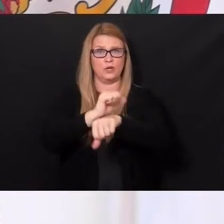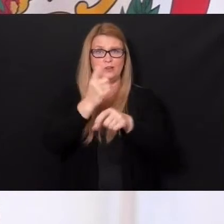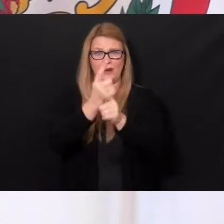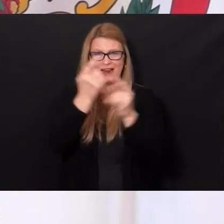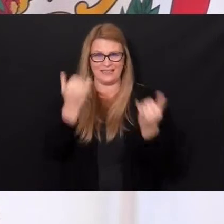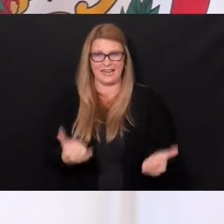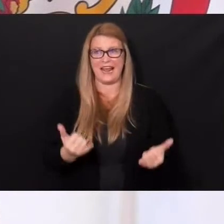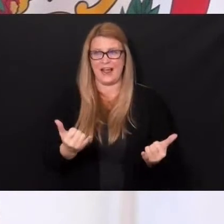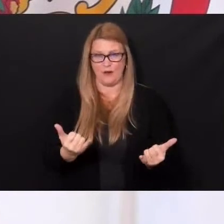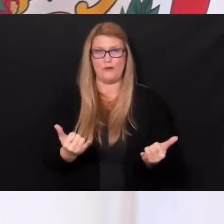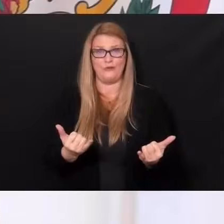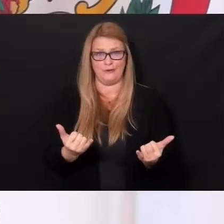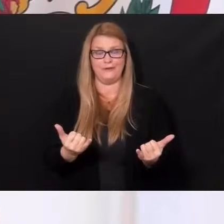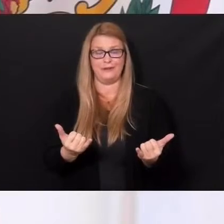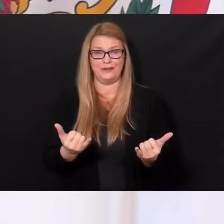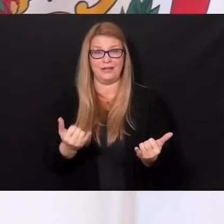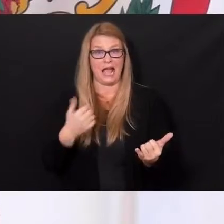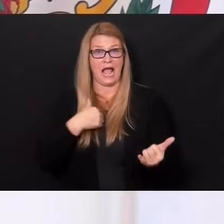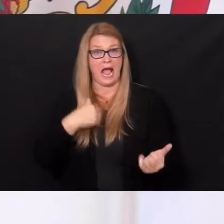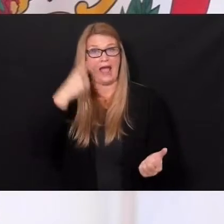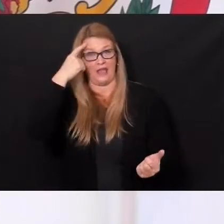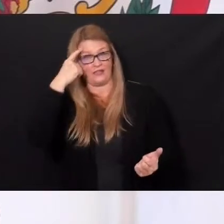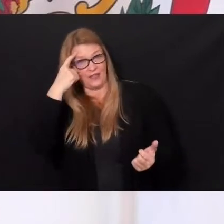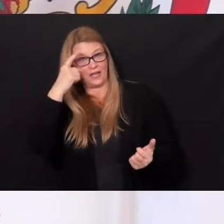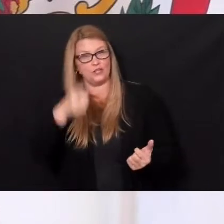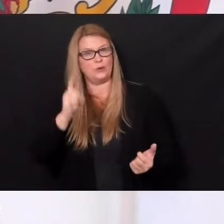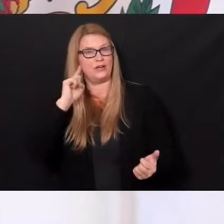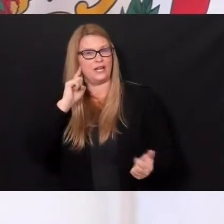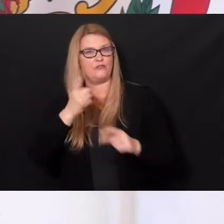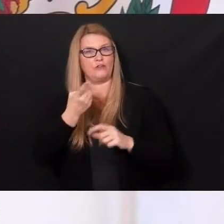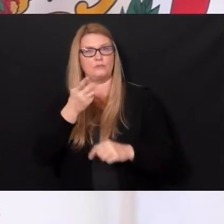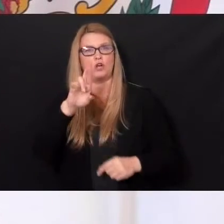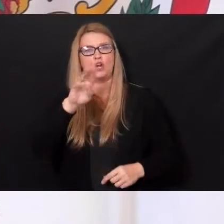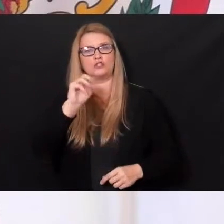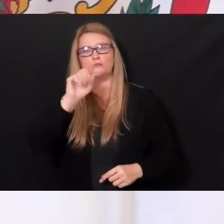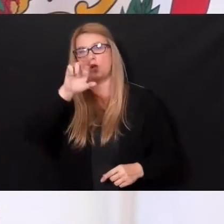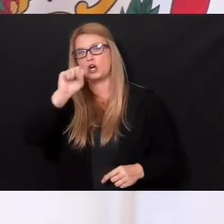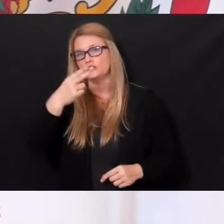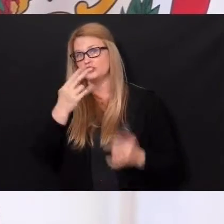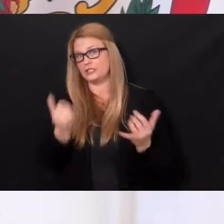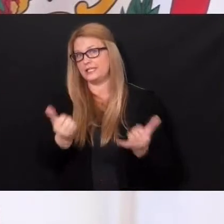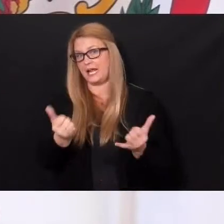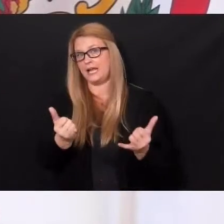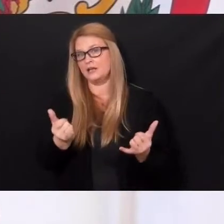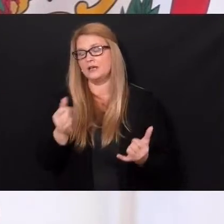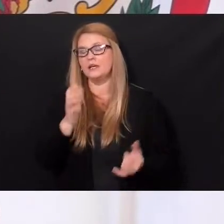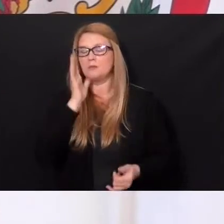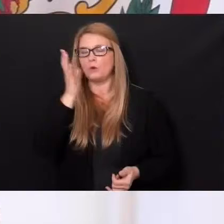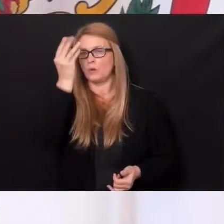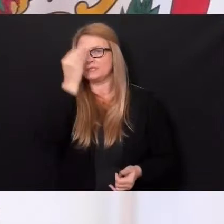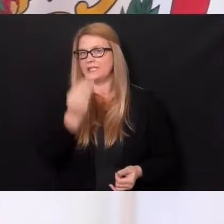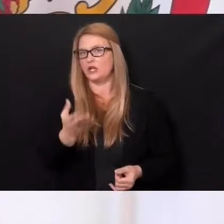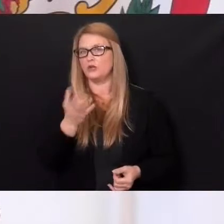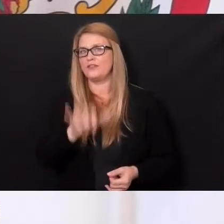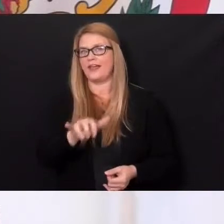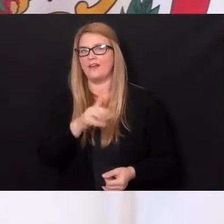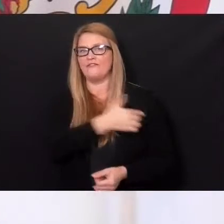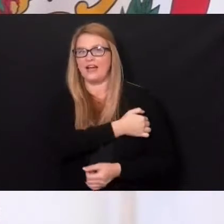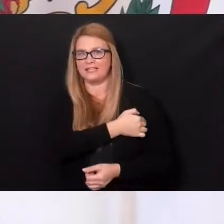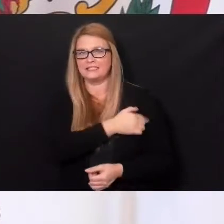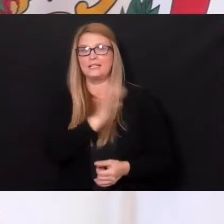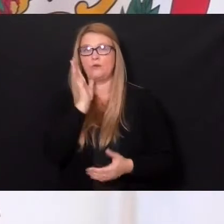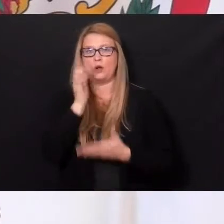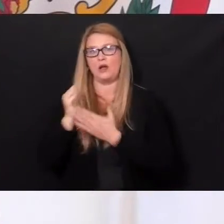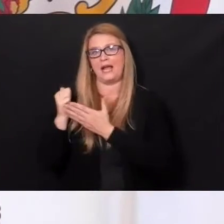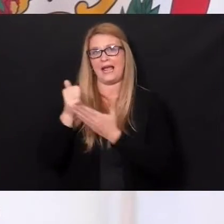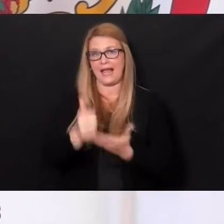working it in every way. I do think you'll have to hear from Dr. Marsh more about that, but I think he'll tell you that the vaccine is